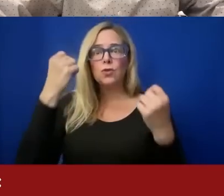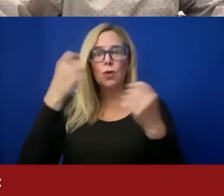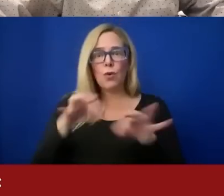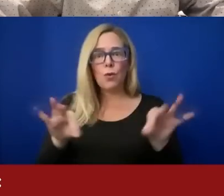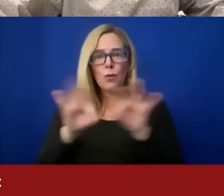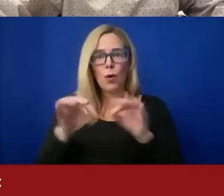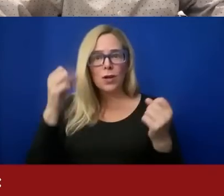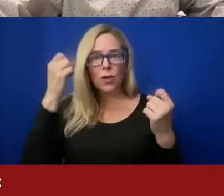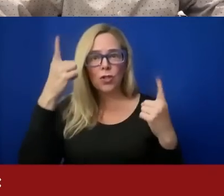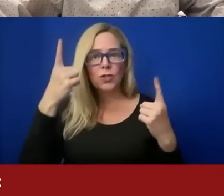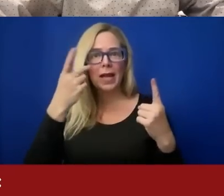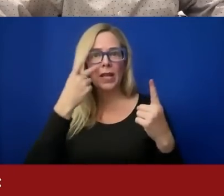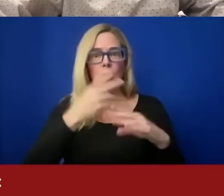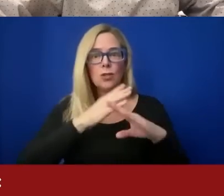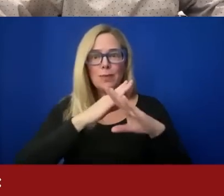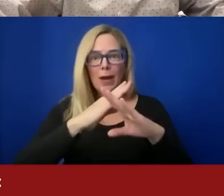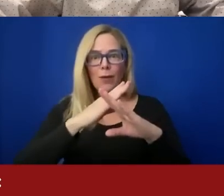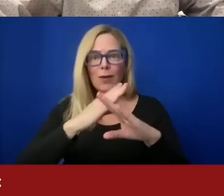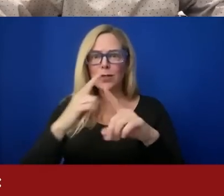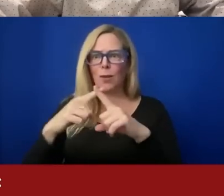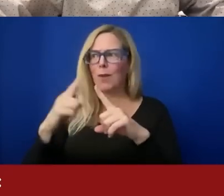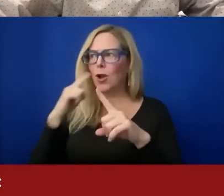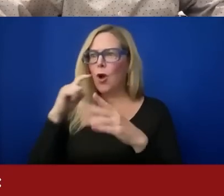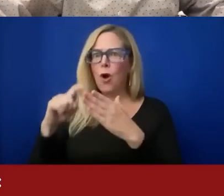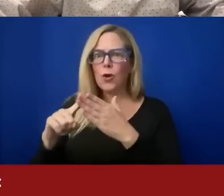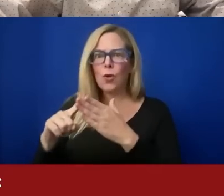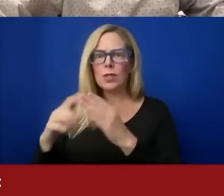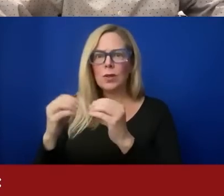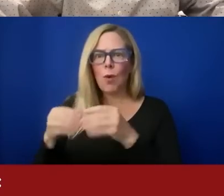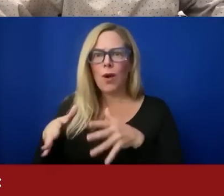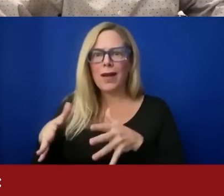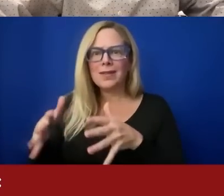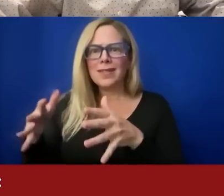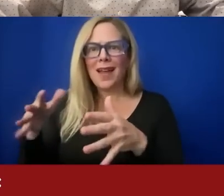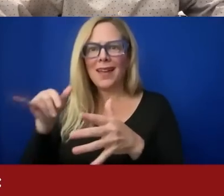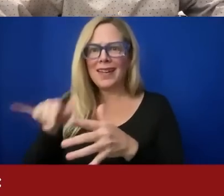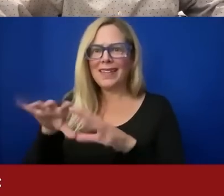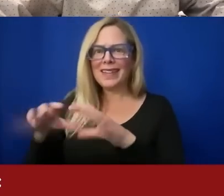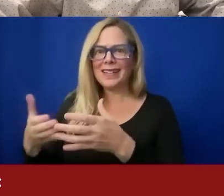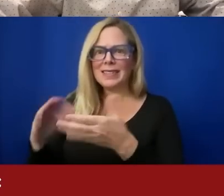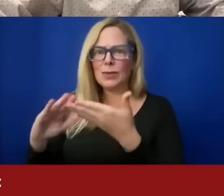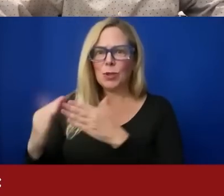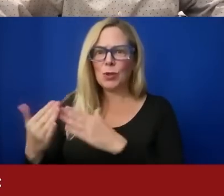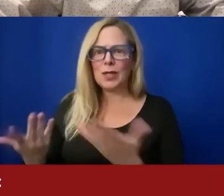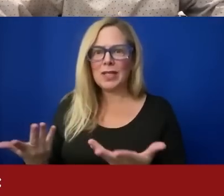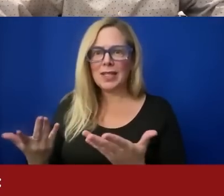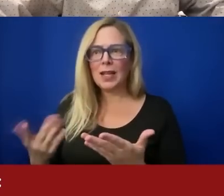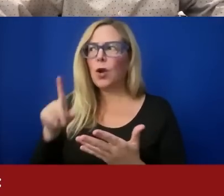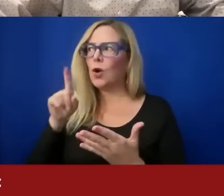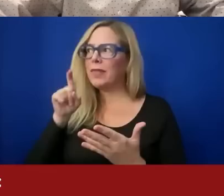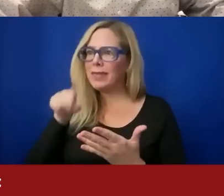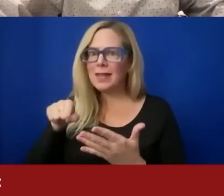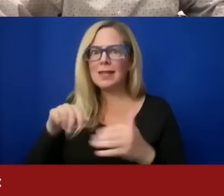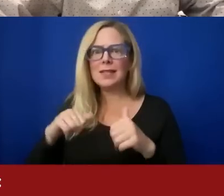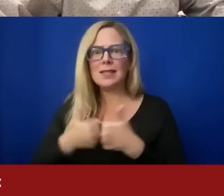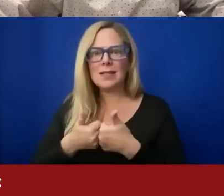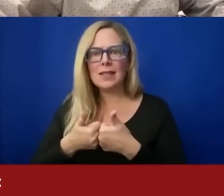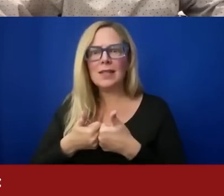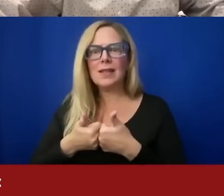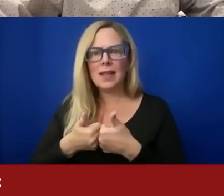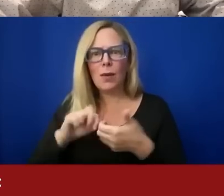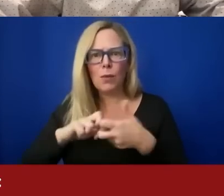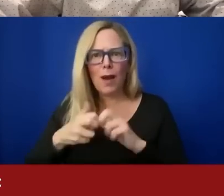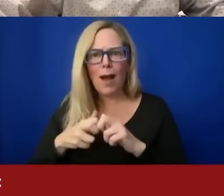anxiety symptoms really allows us to draw a picture and say, hey, this is a problem. We need to address it because we can